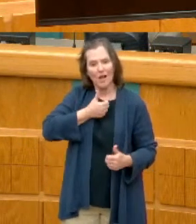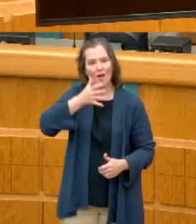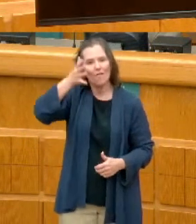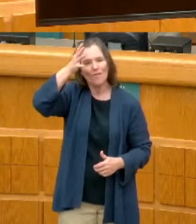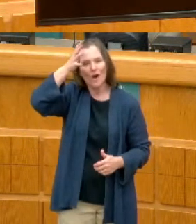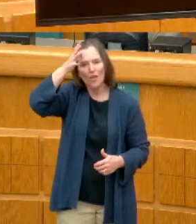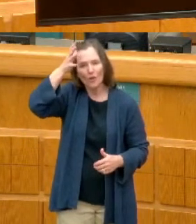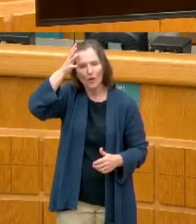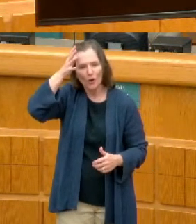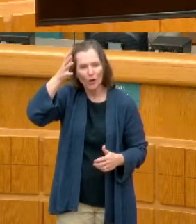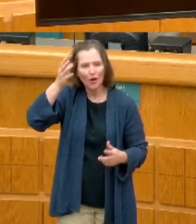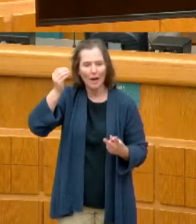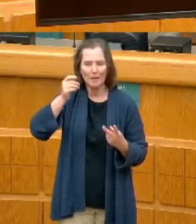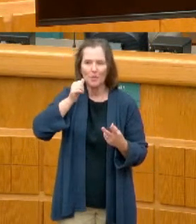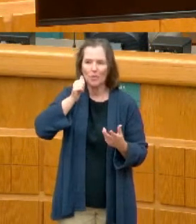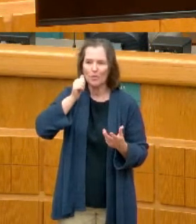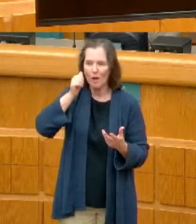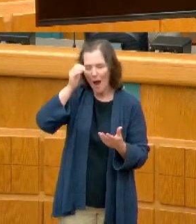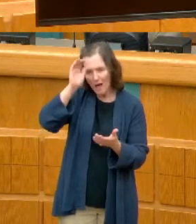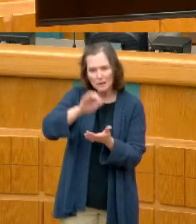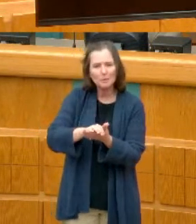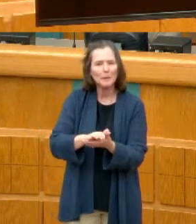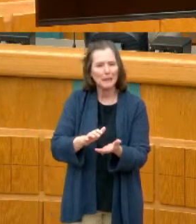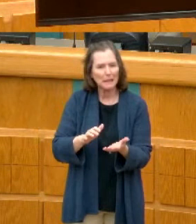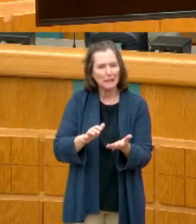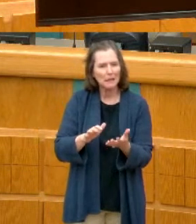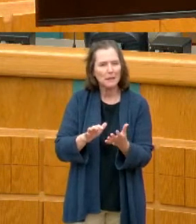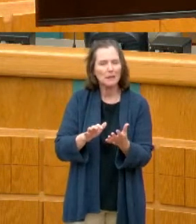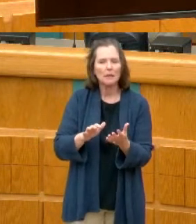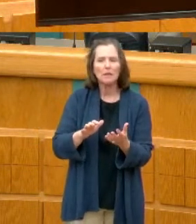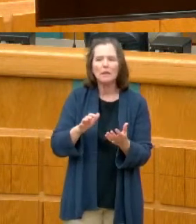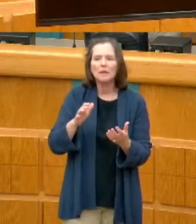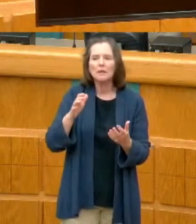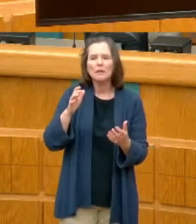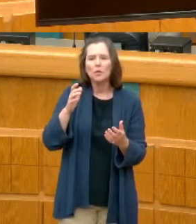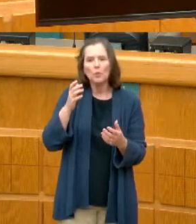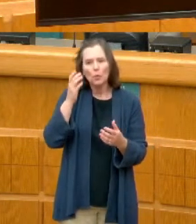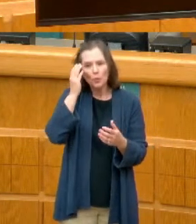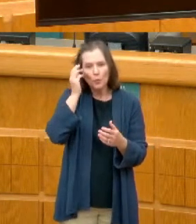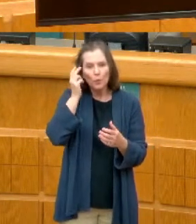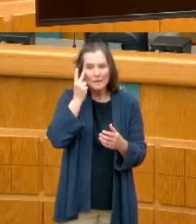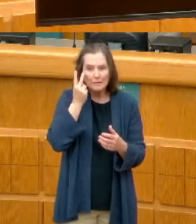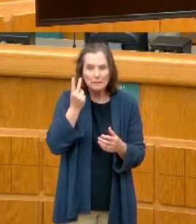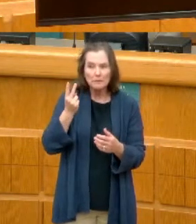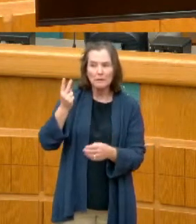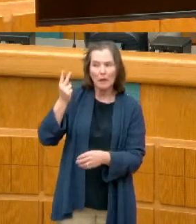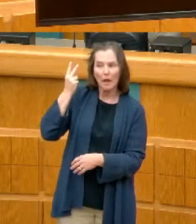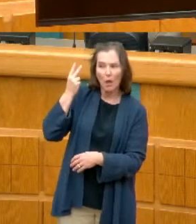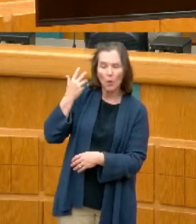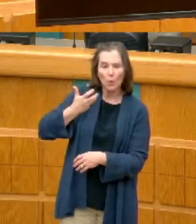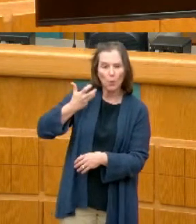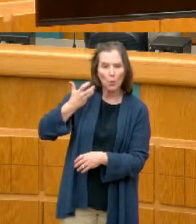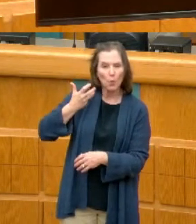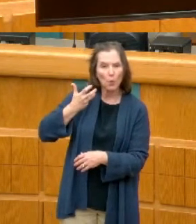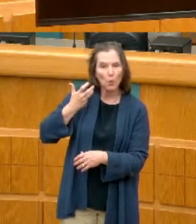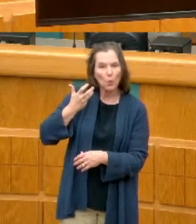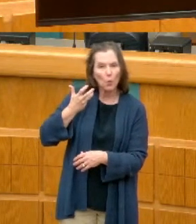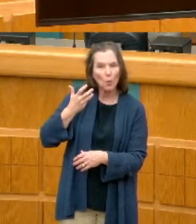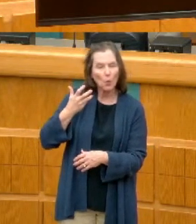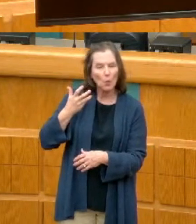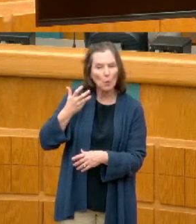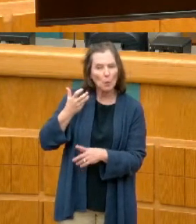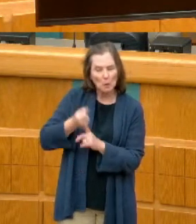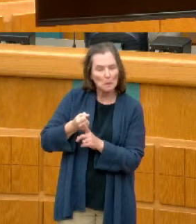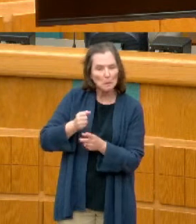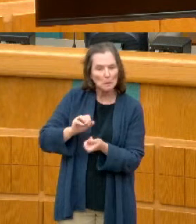ahead of us. We know what's ahead of us. We've been there. We have survived it. And as one of the people who was one